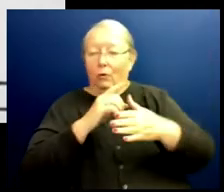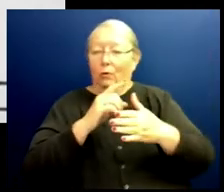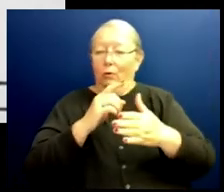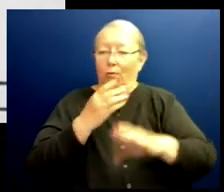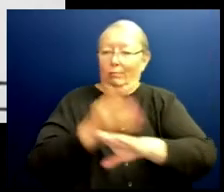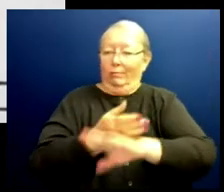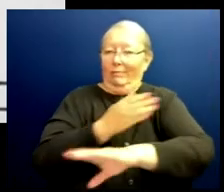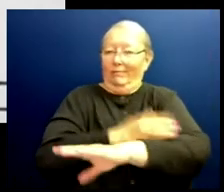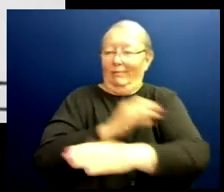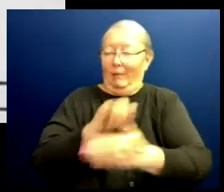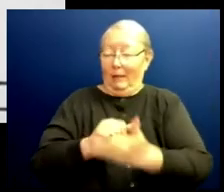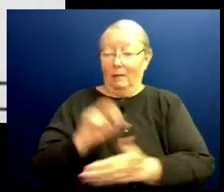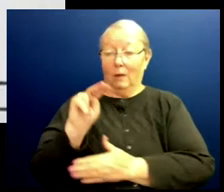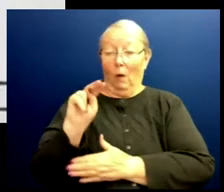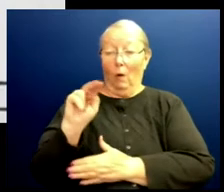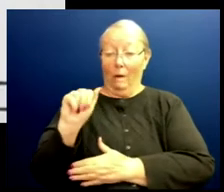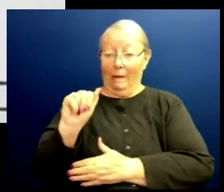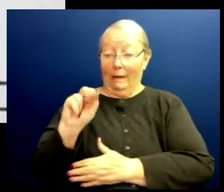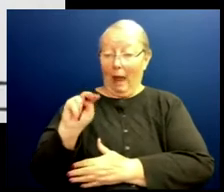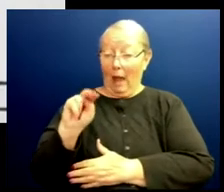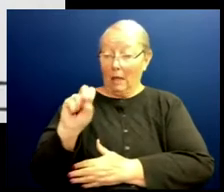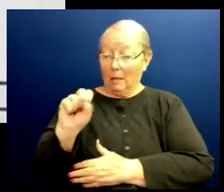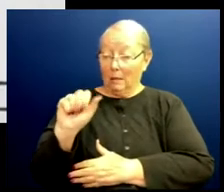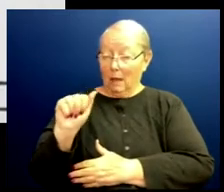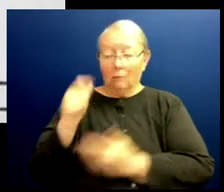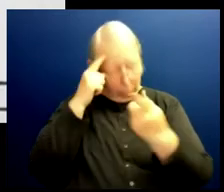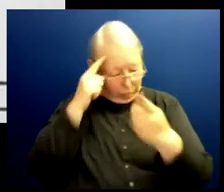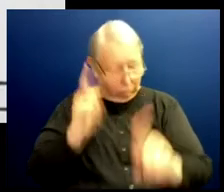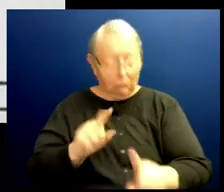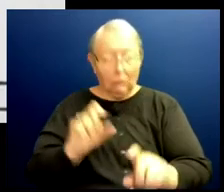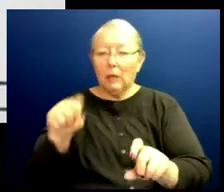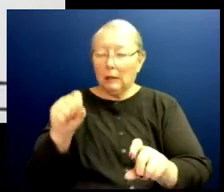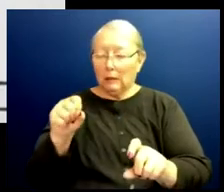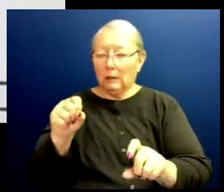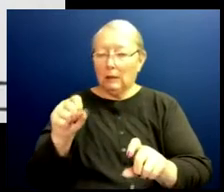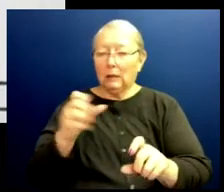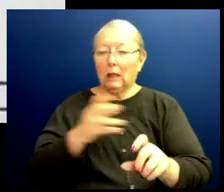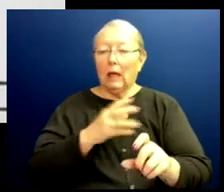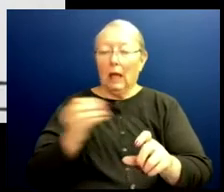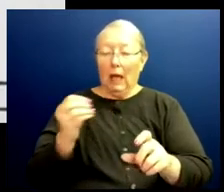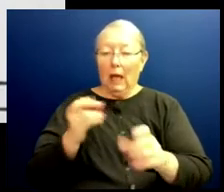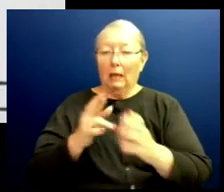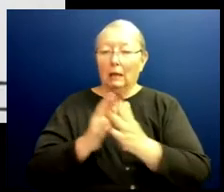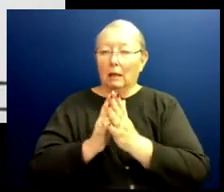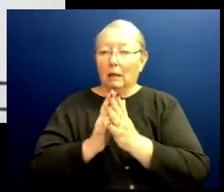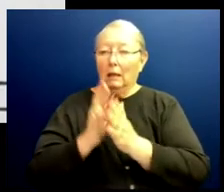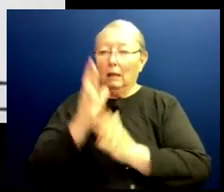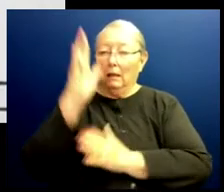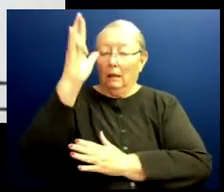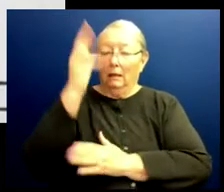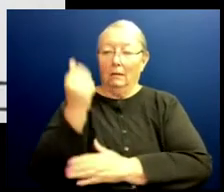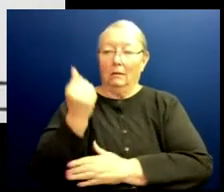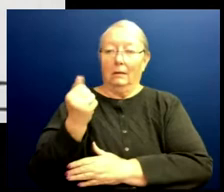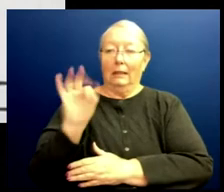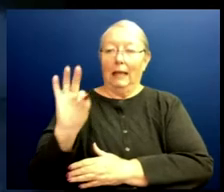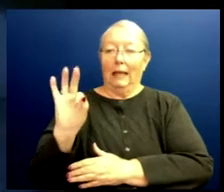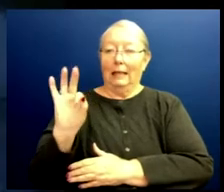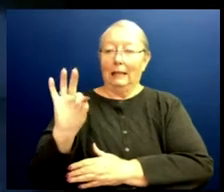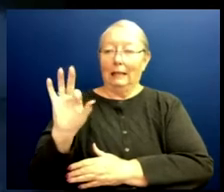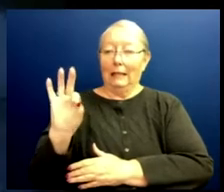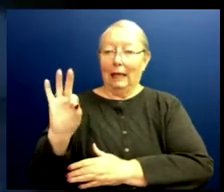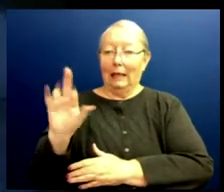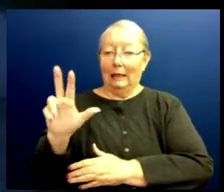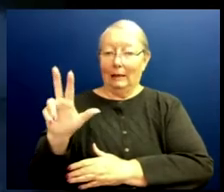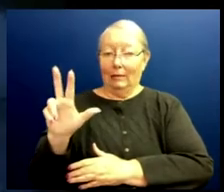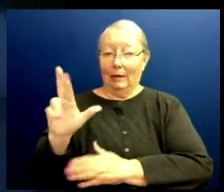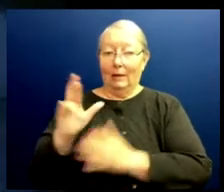NASA was on board with this, and the first servicing mission was launched in 1993. And I'm very